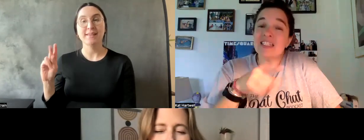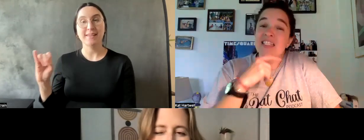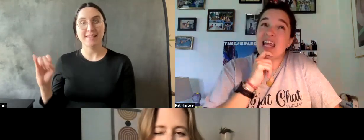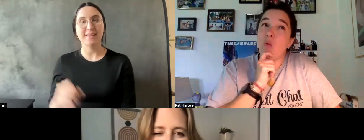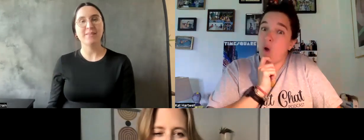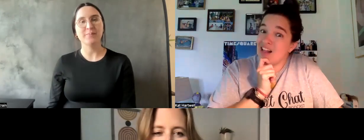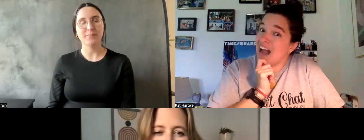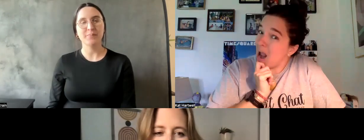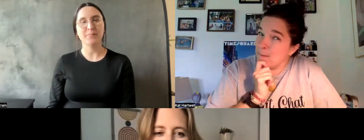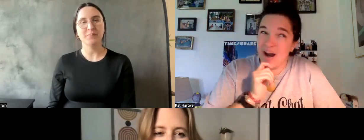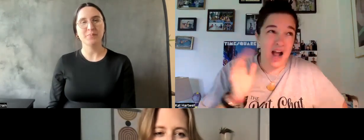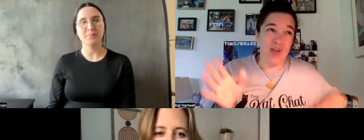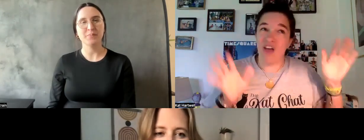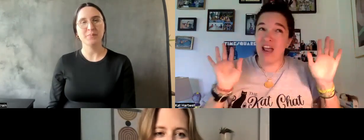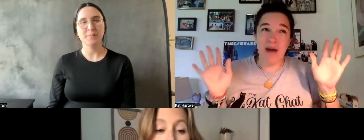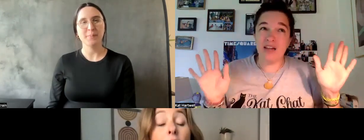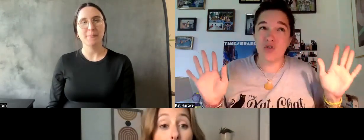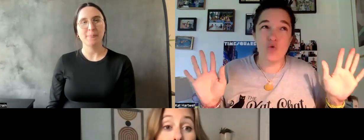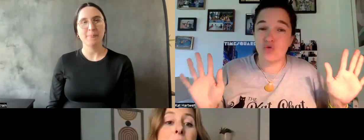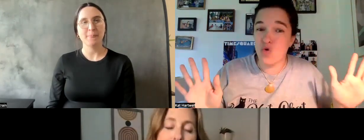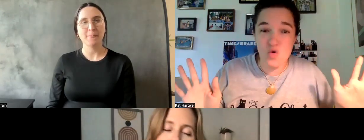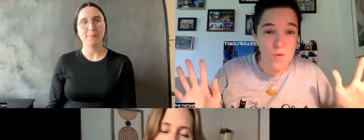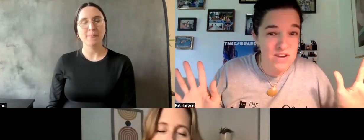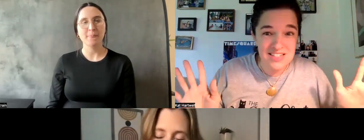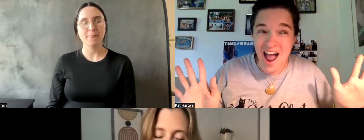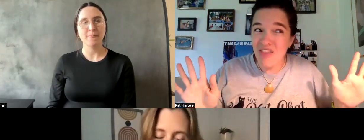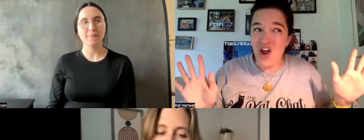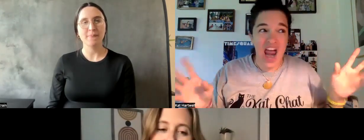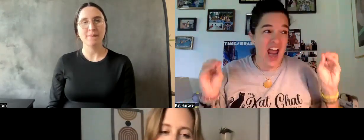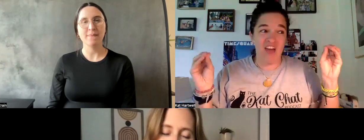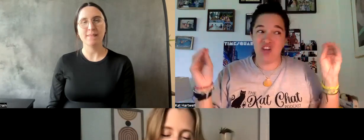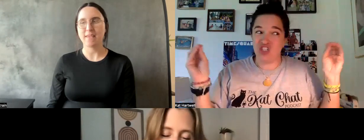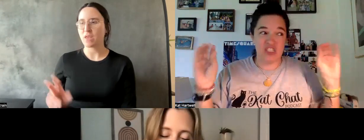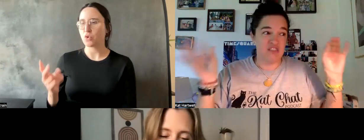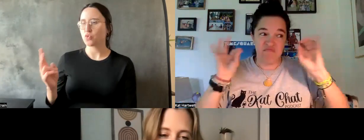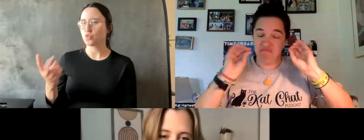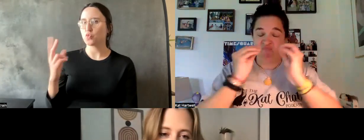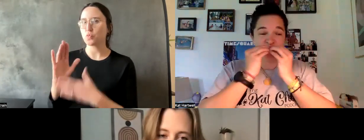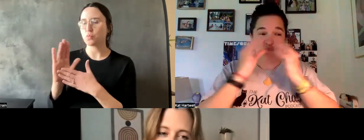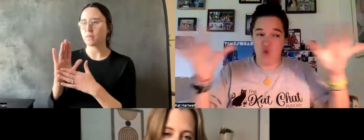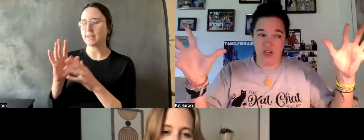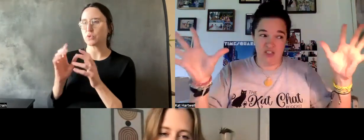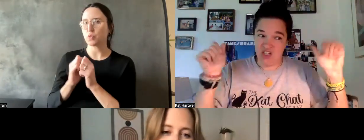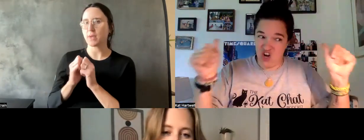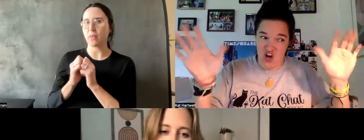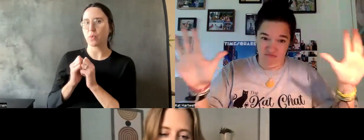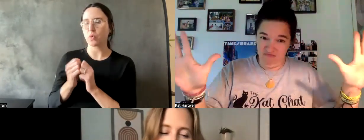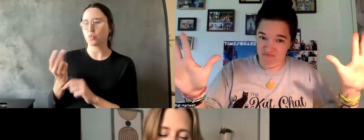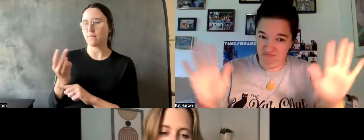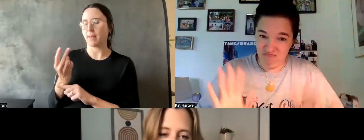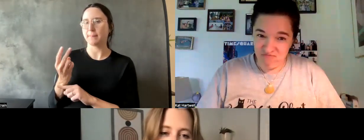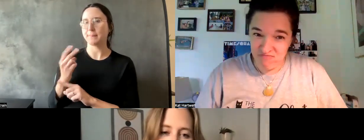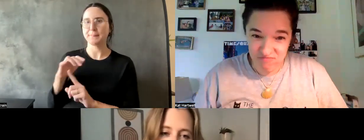I wonder how Lady Tyler. and Will Camp. I'm sorry, they've been Oh, in 2 movies together and they're just yeah, they're good.